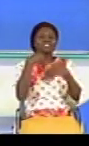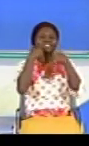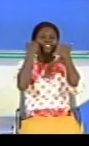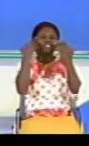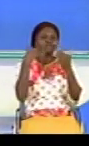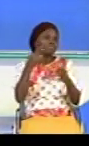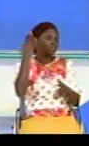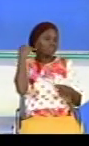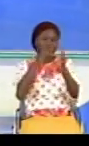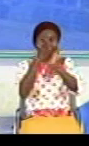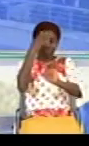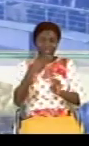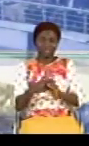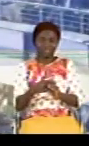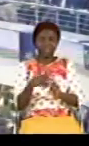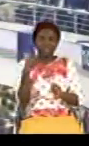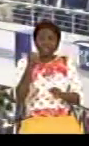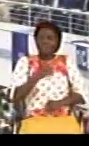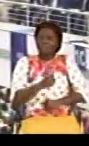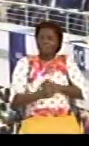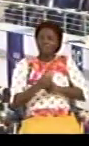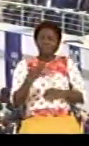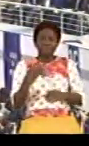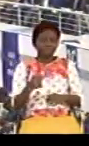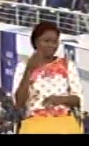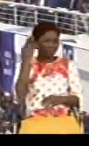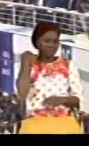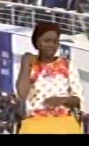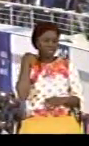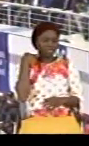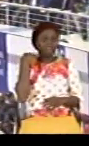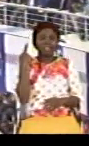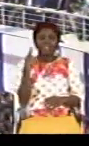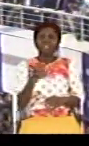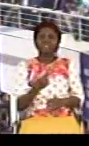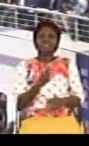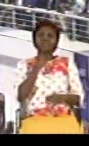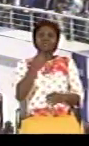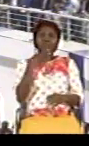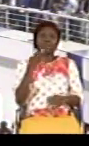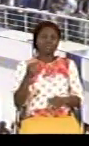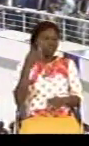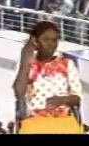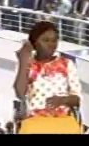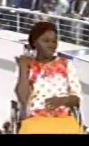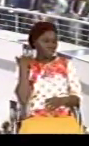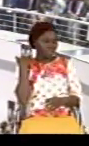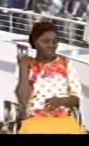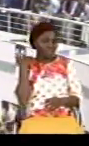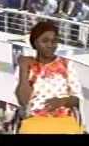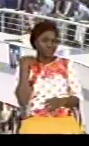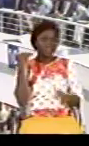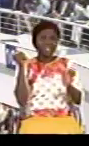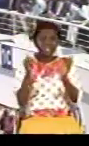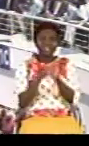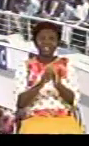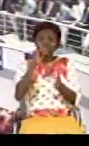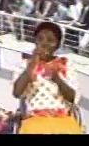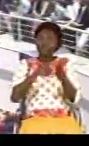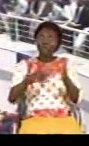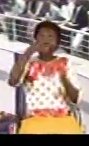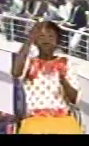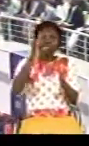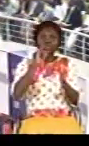the suffering of the past, the disappointments of the past. That's what we're talking about. The